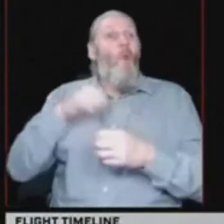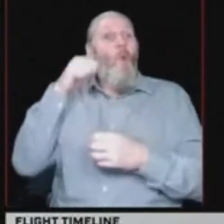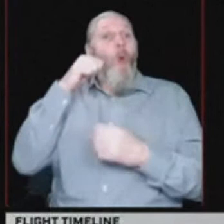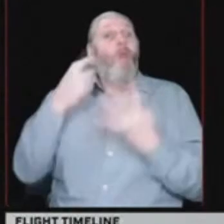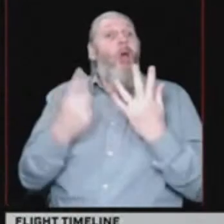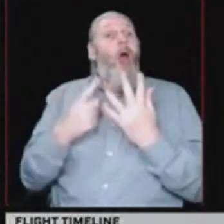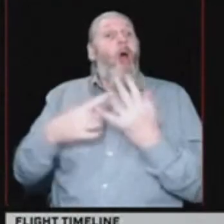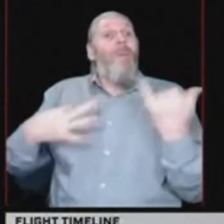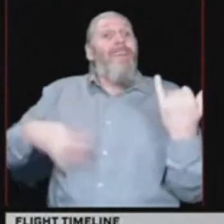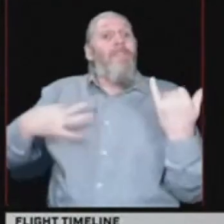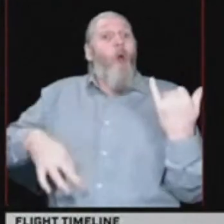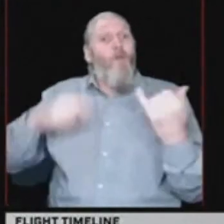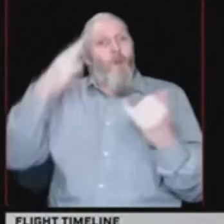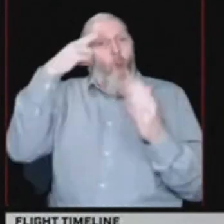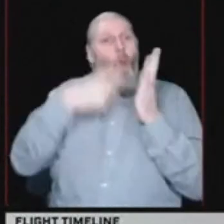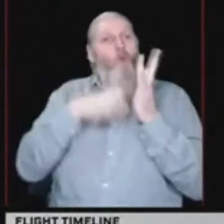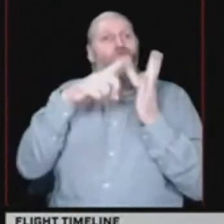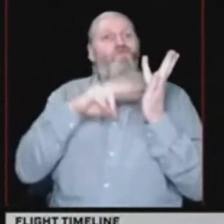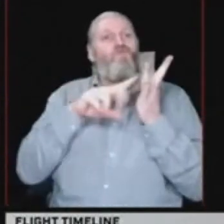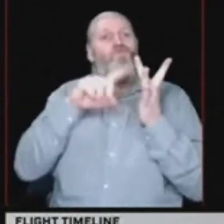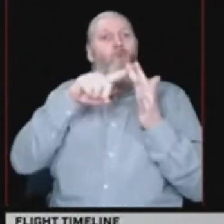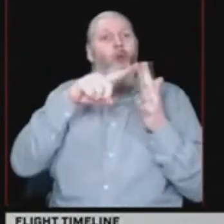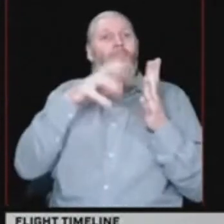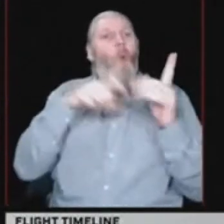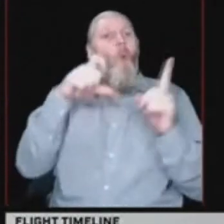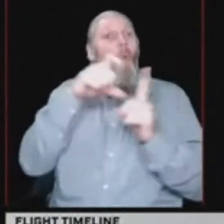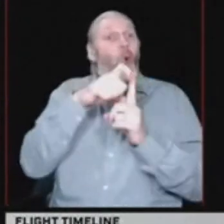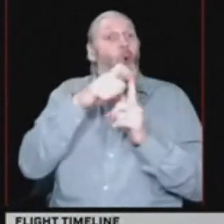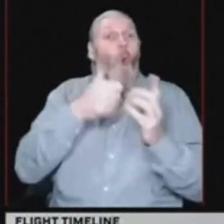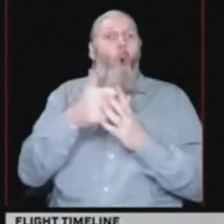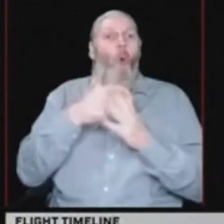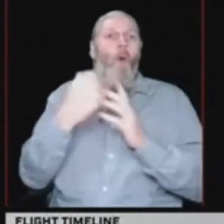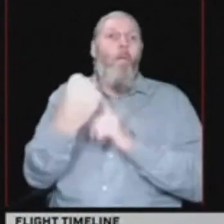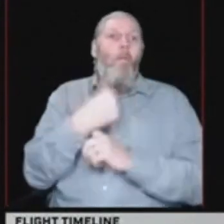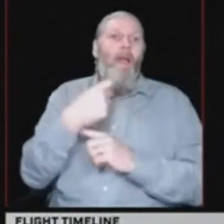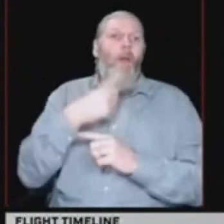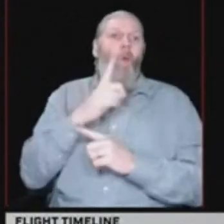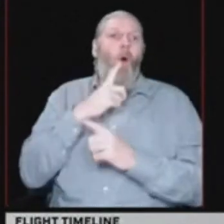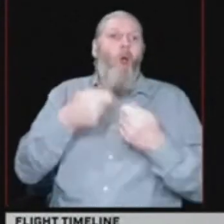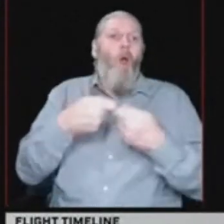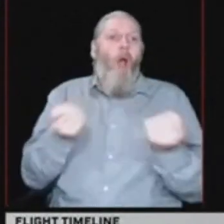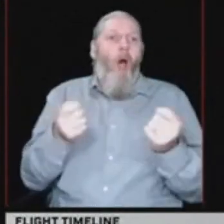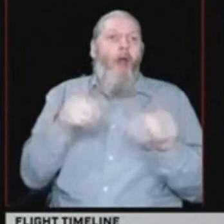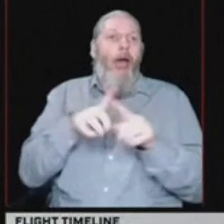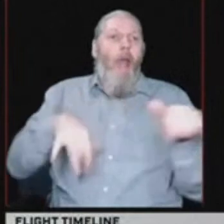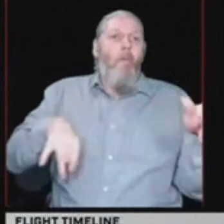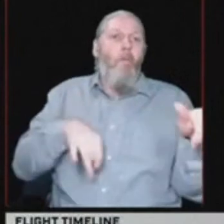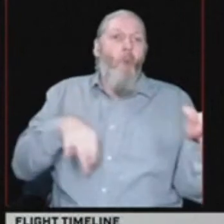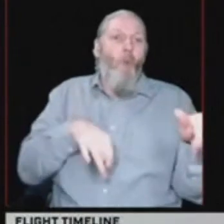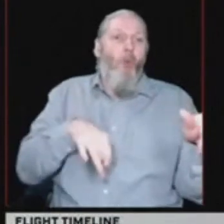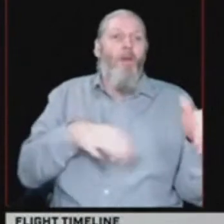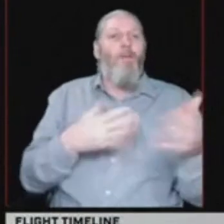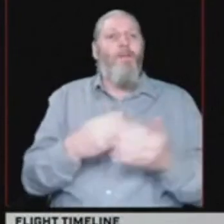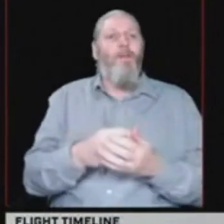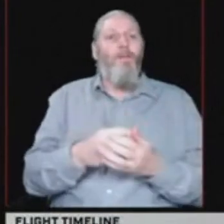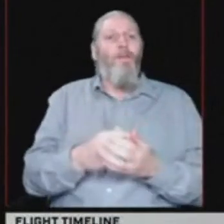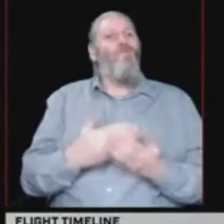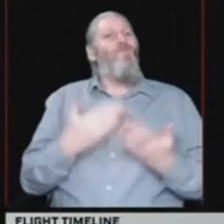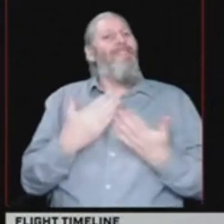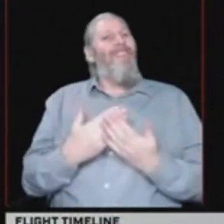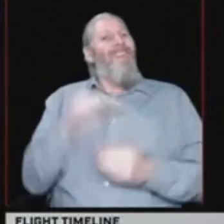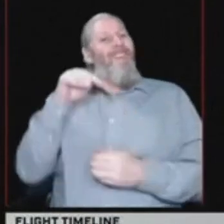pool. One of the most wonderful parts of Virgin Orbit's missions has been the opportunity to bring the Virgin family